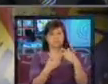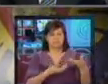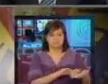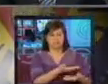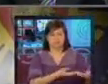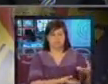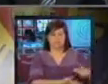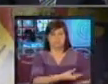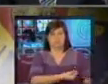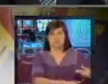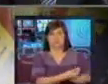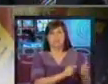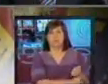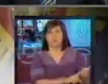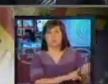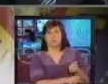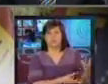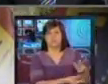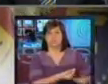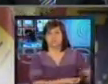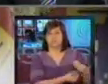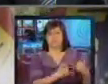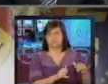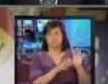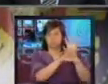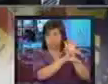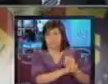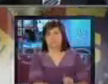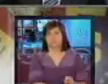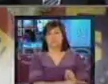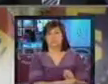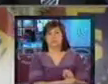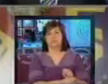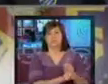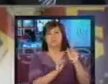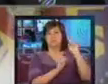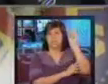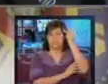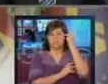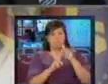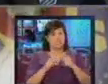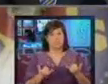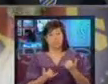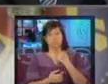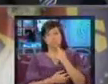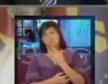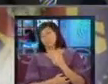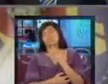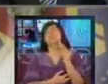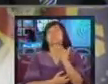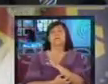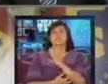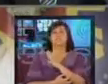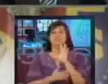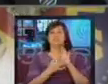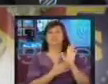transactional. Transactional. Right? An abusive form of transactional politics. But now he is, well, this is